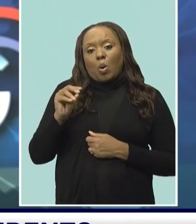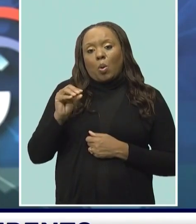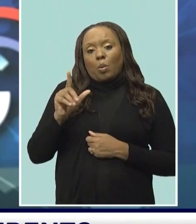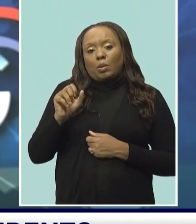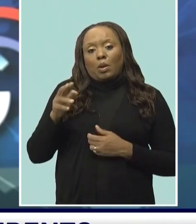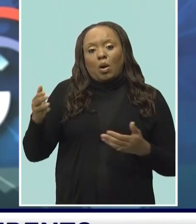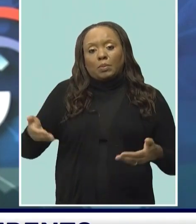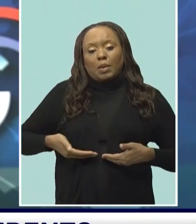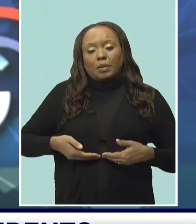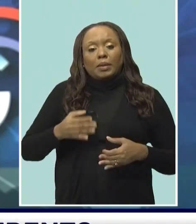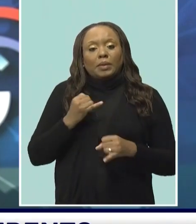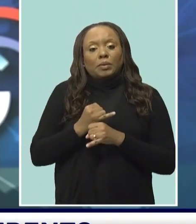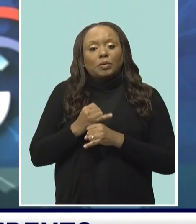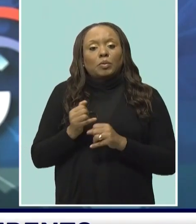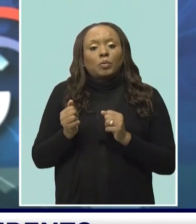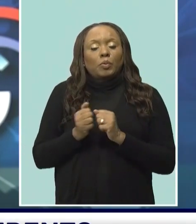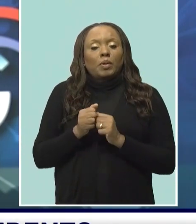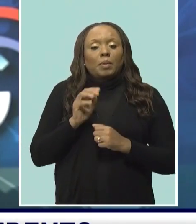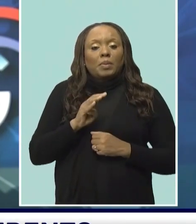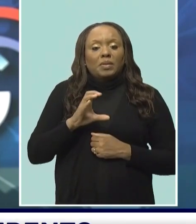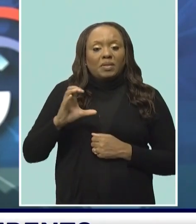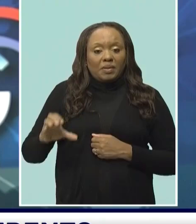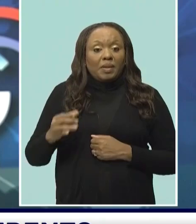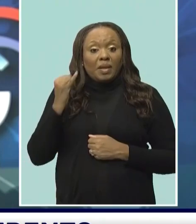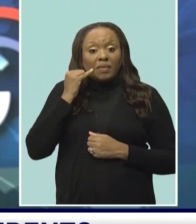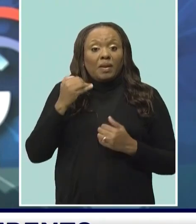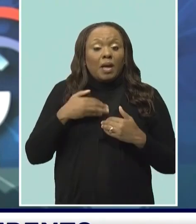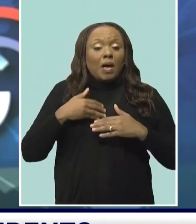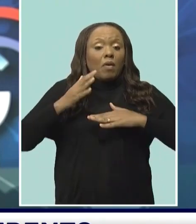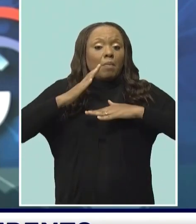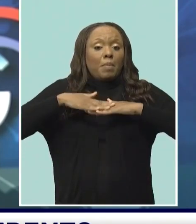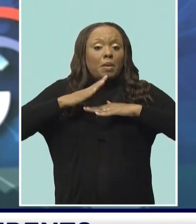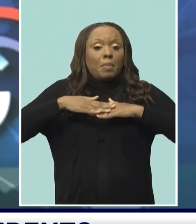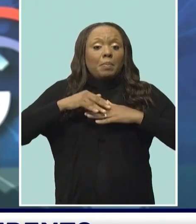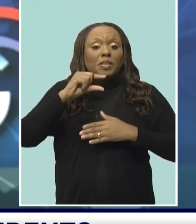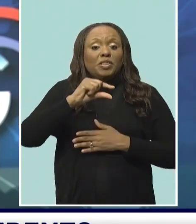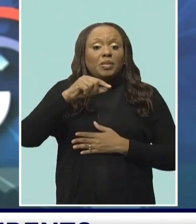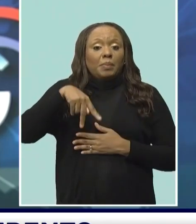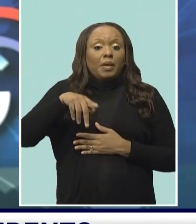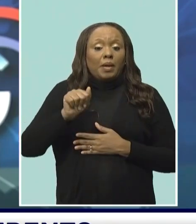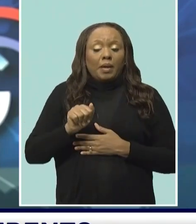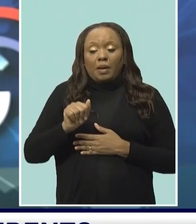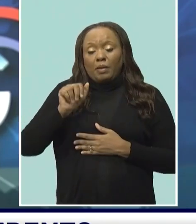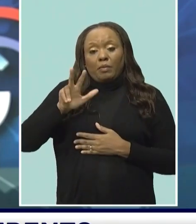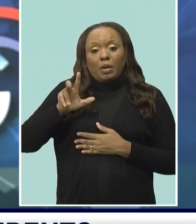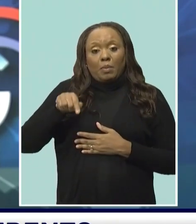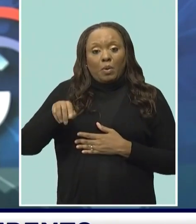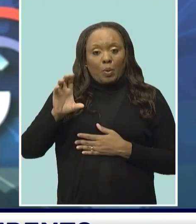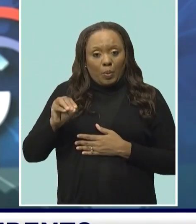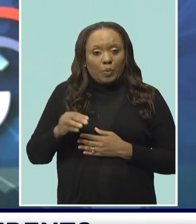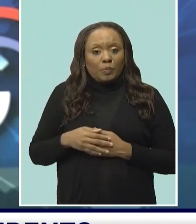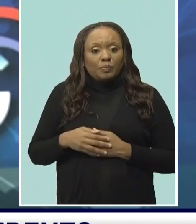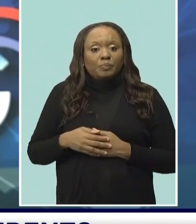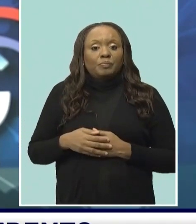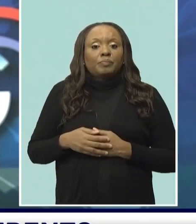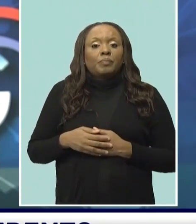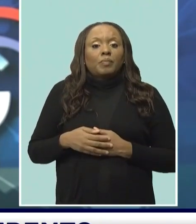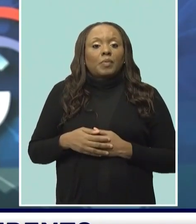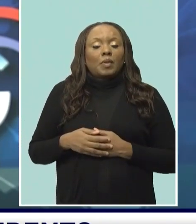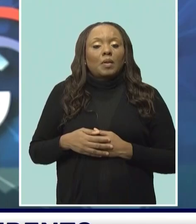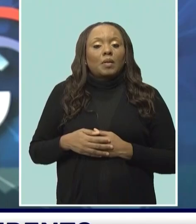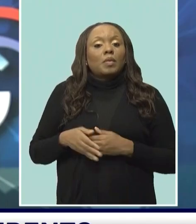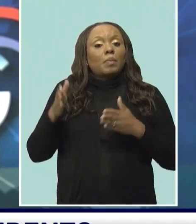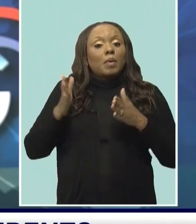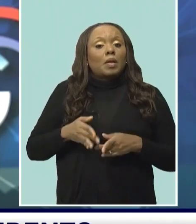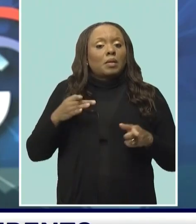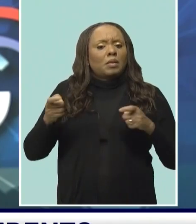College to students with a minimum GPA of 3.0. Speaking at the presentation, BHTA Chairman Rene Coppin said they want to